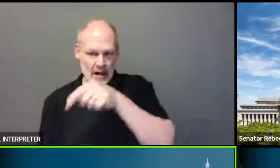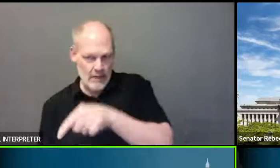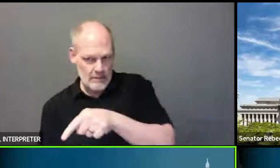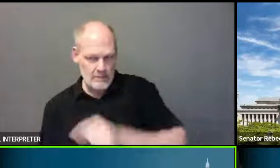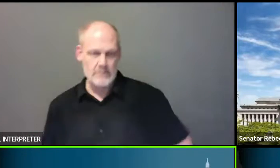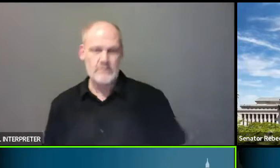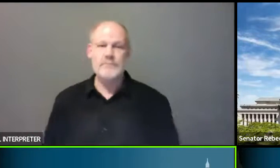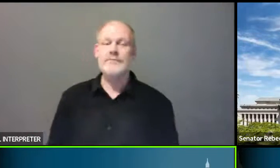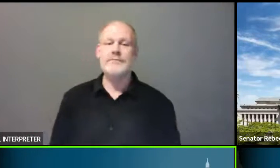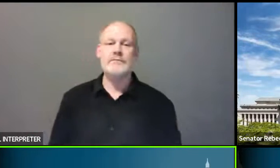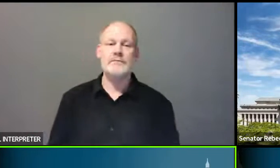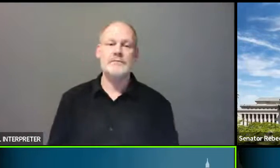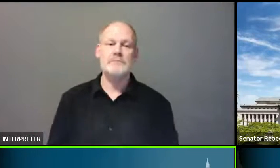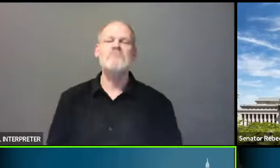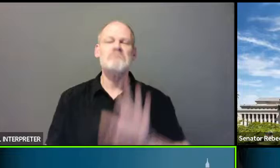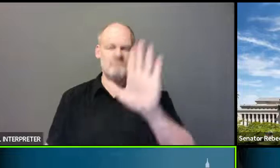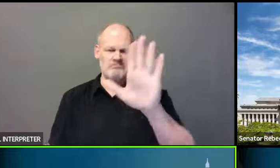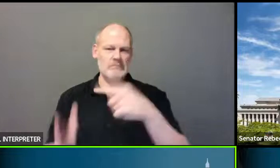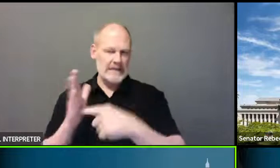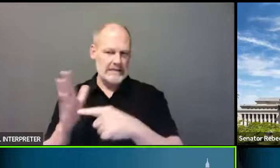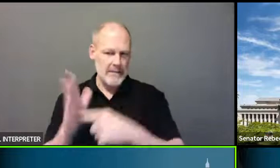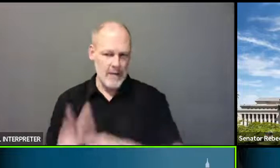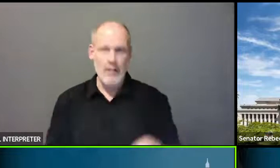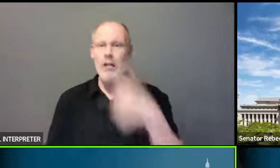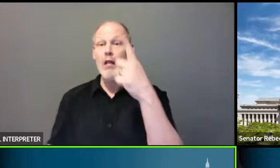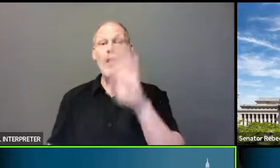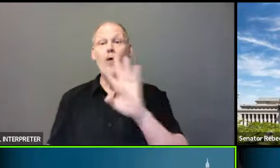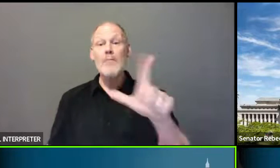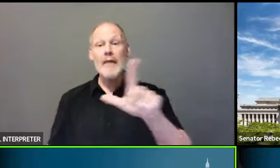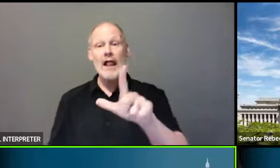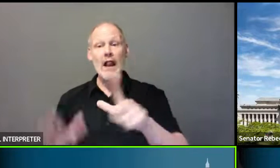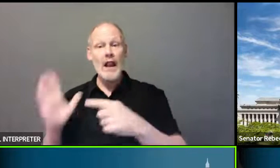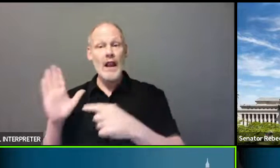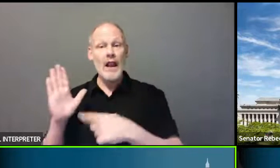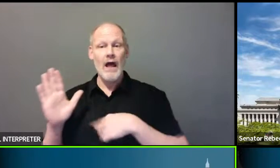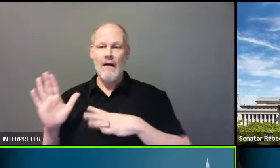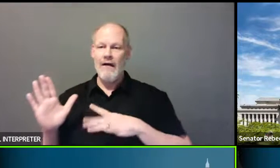the bills that I'm very excited about,